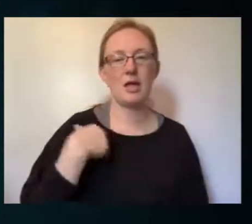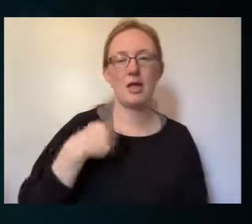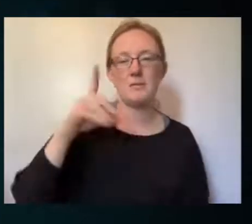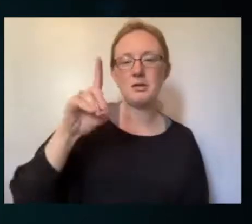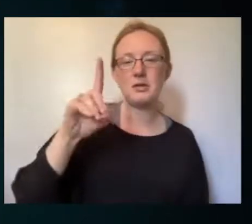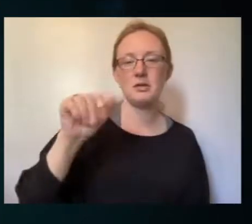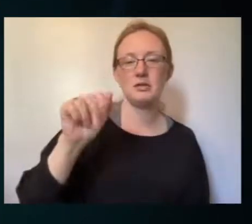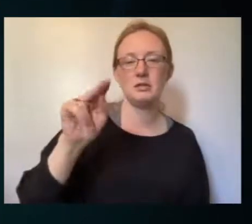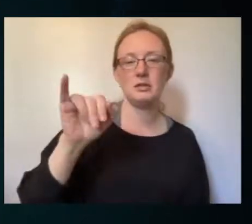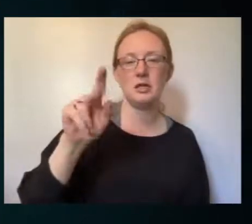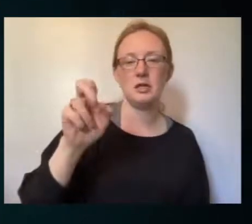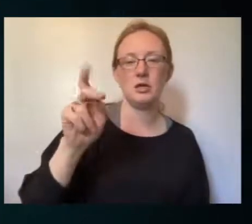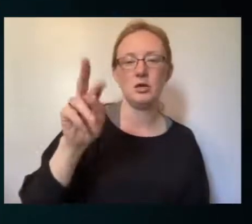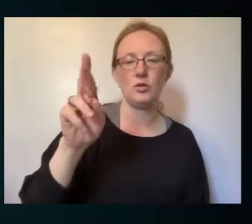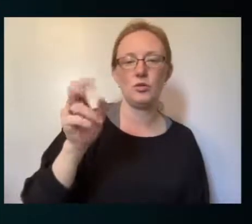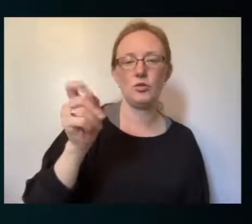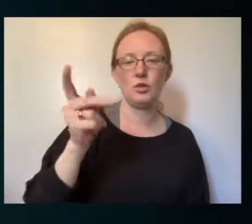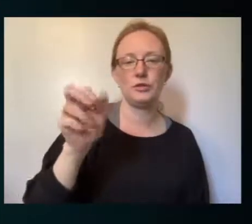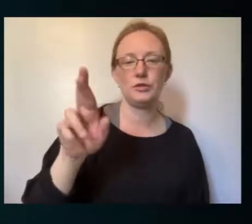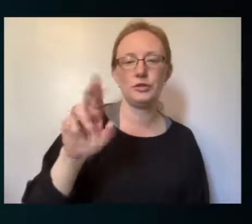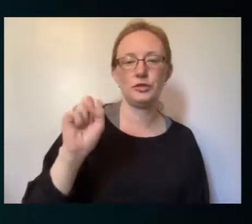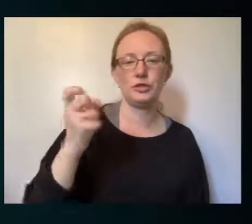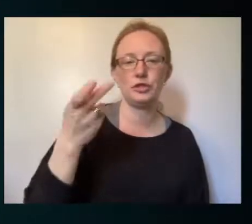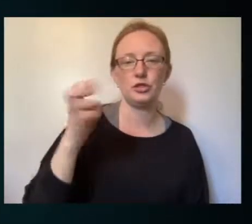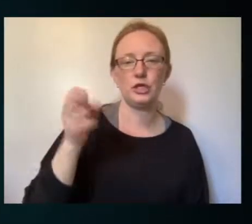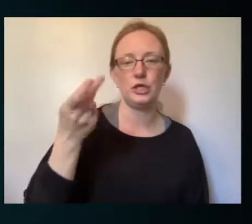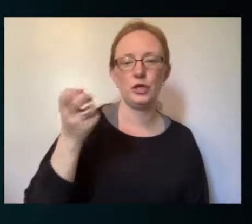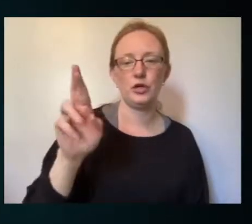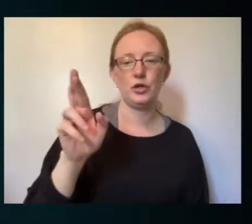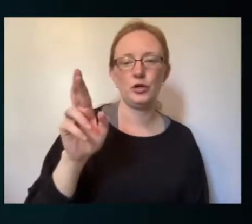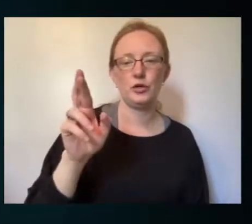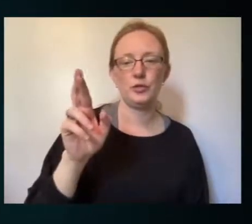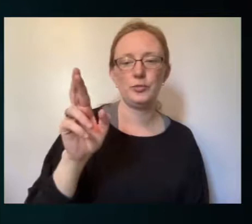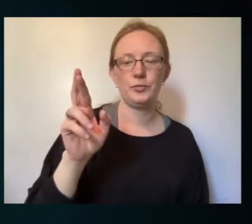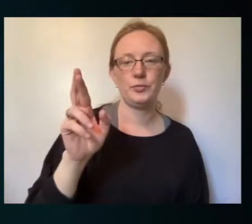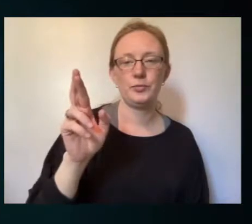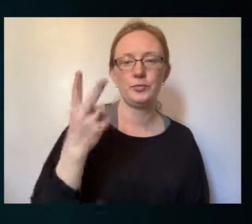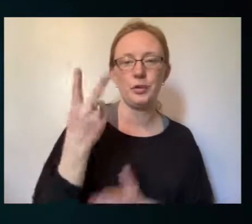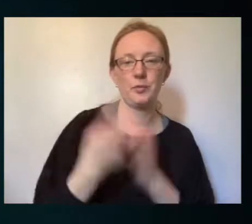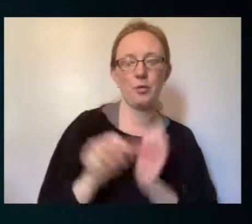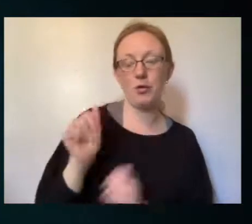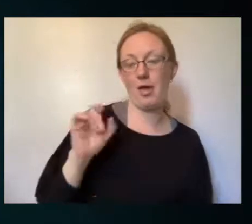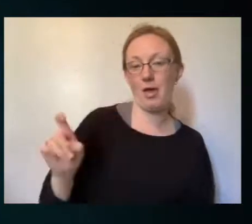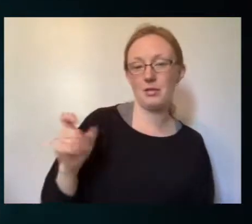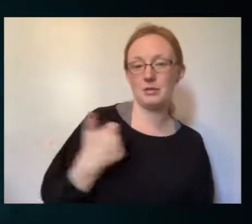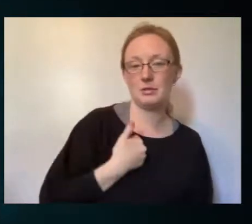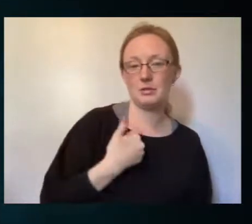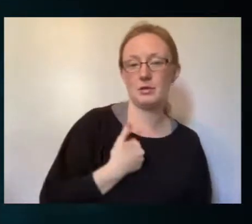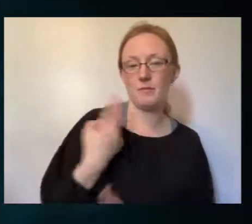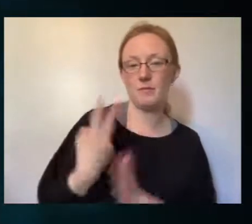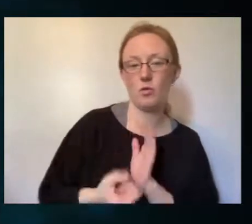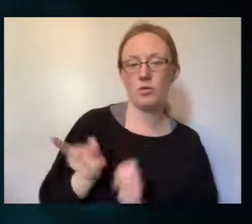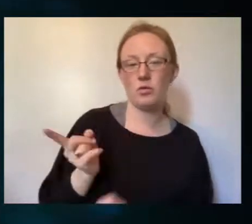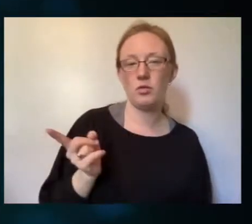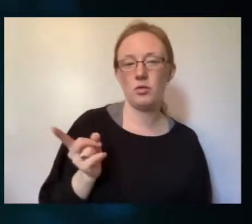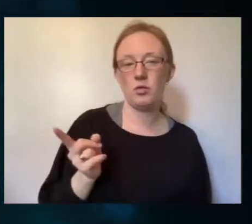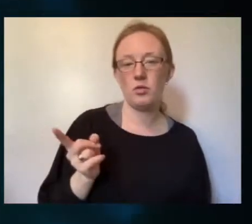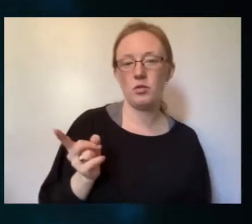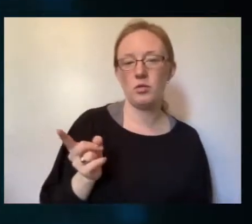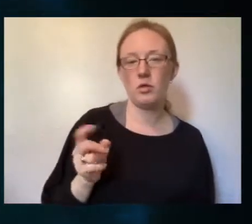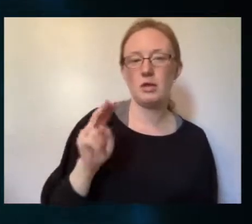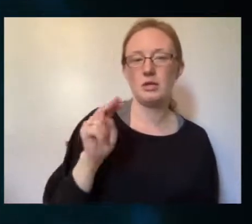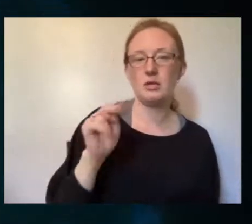Rosner, and also she, her, and both Alex and I and Mikael